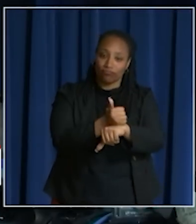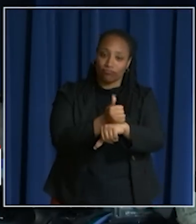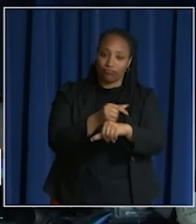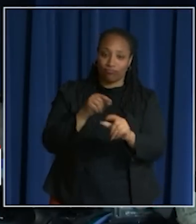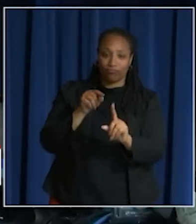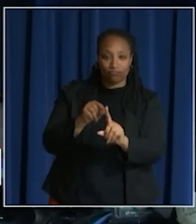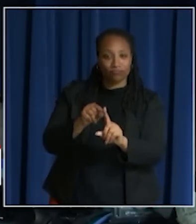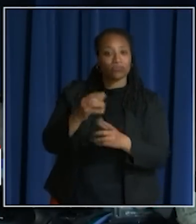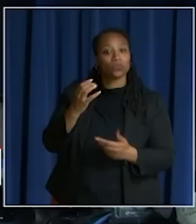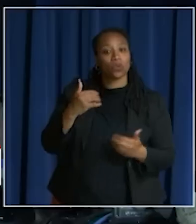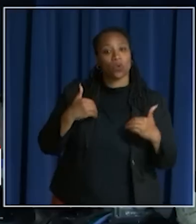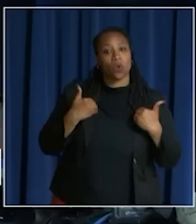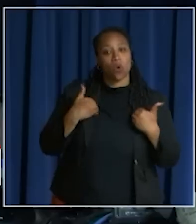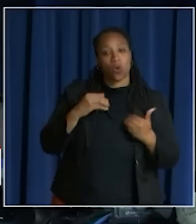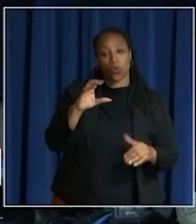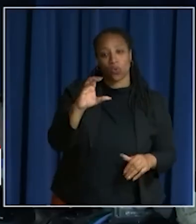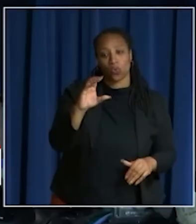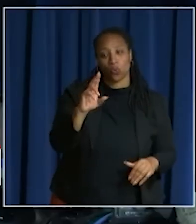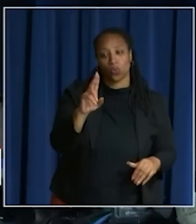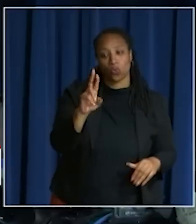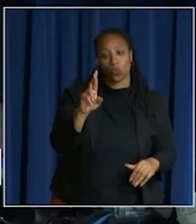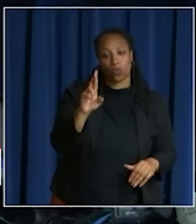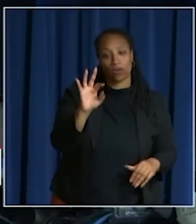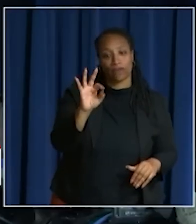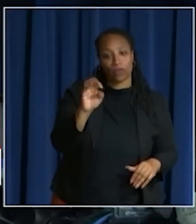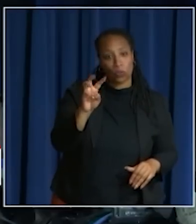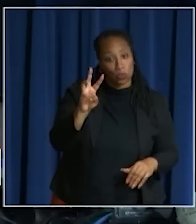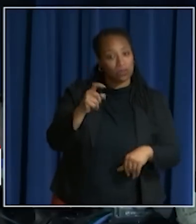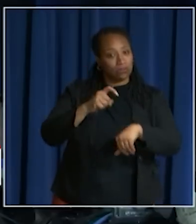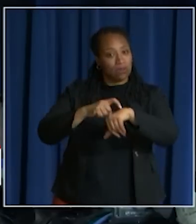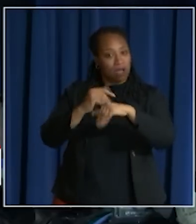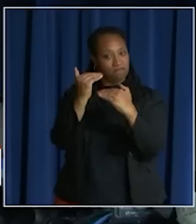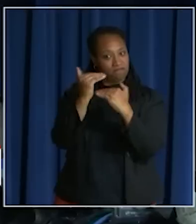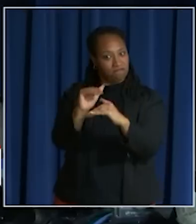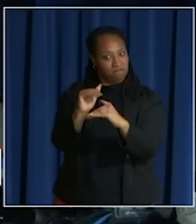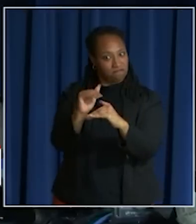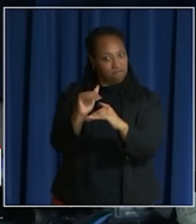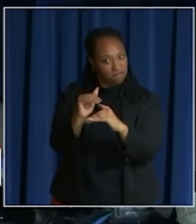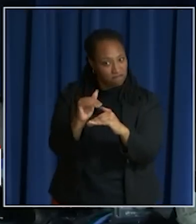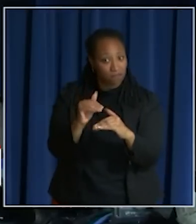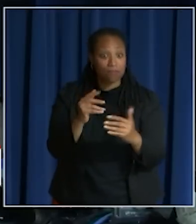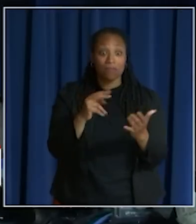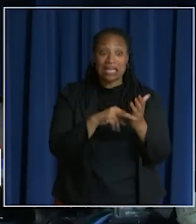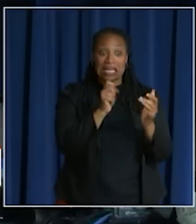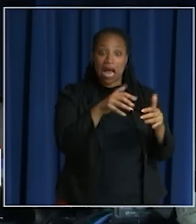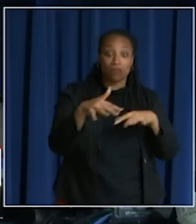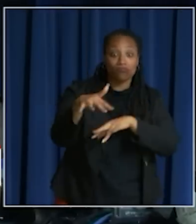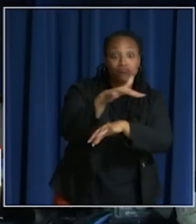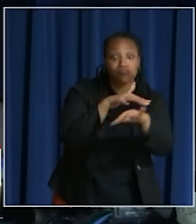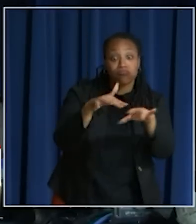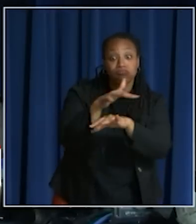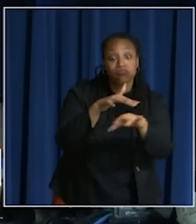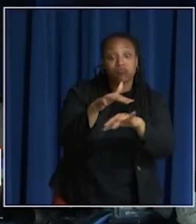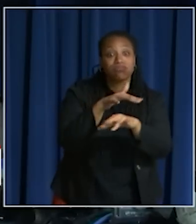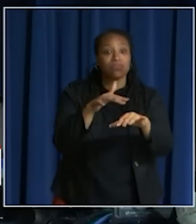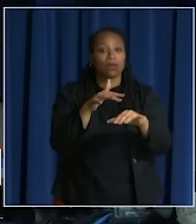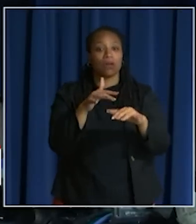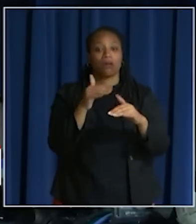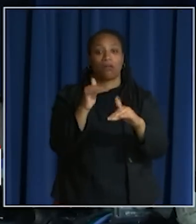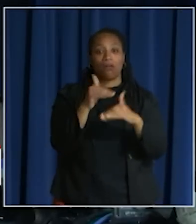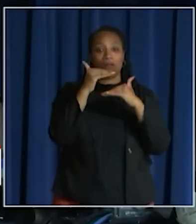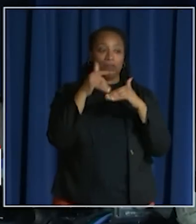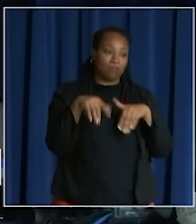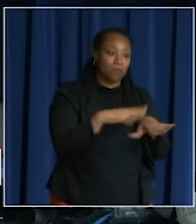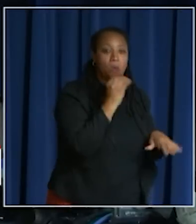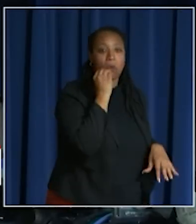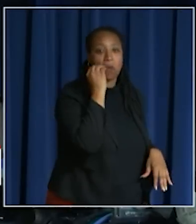people the opportunity to be able to be in those spaces based on what the laws and the regulations state, but we won't allow the disruptive behavior. And we've